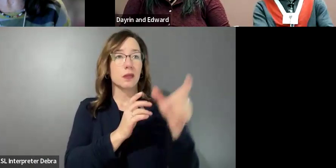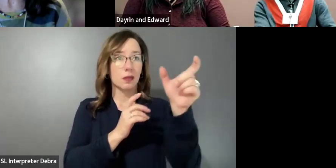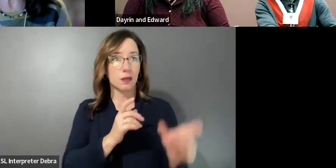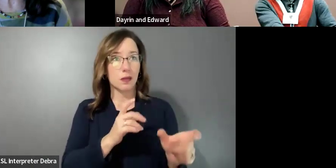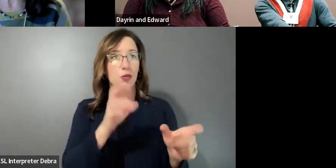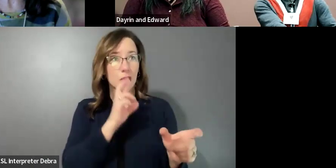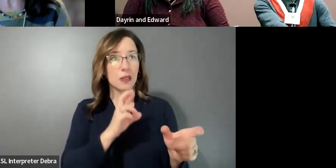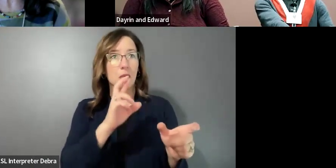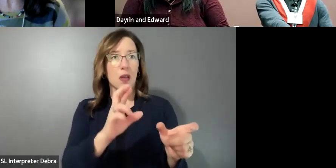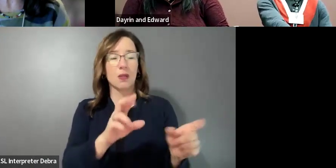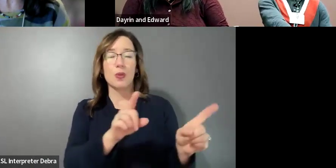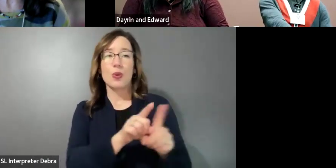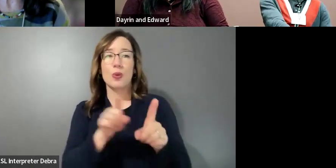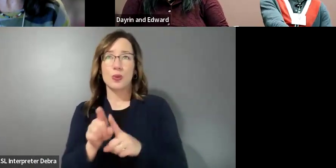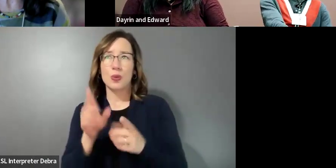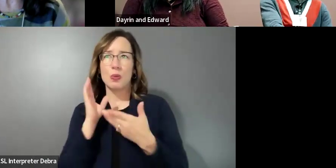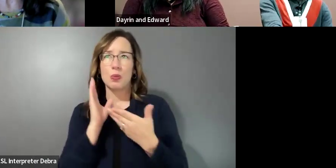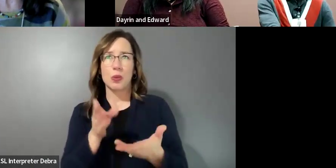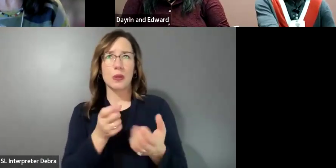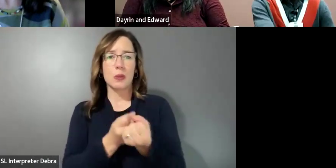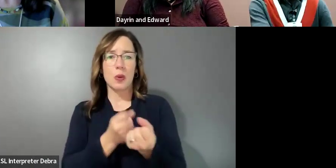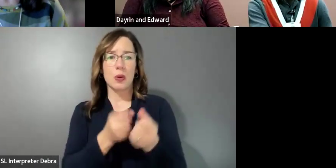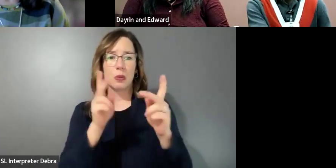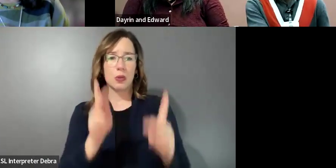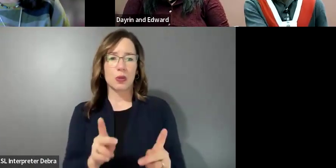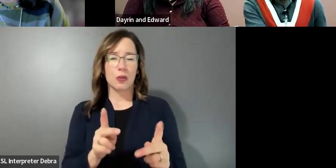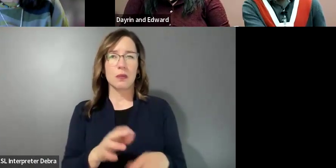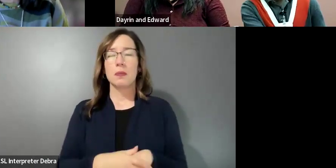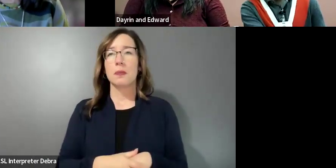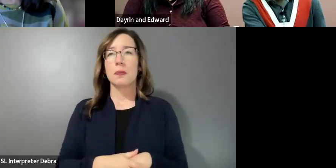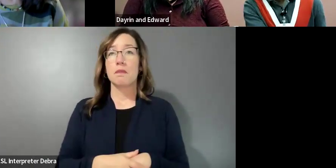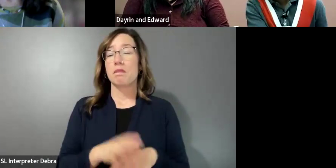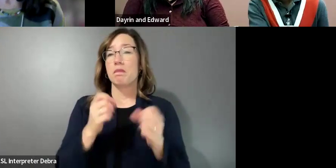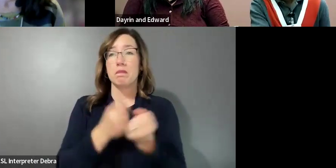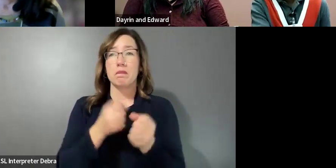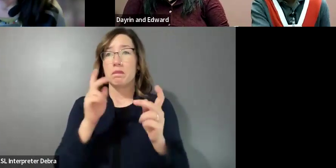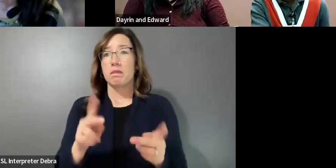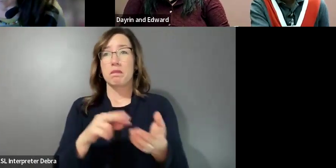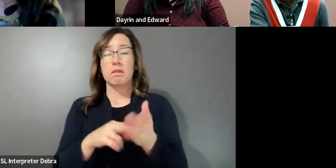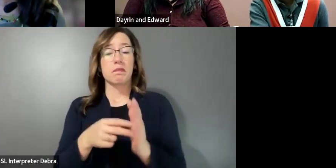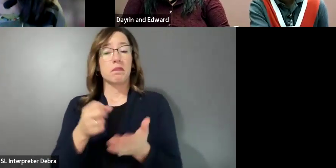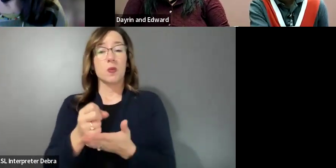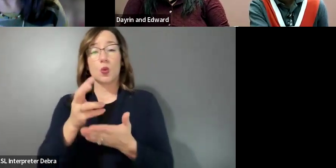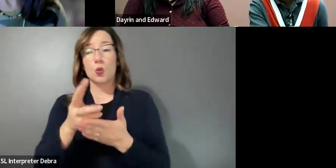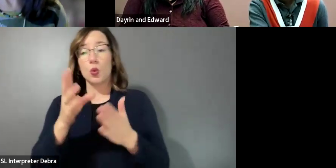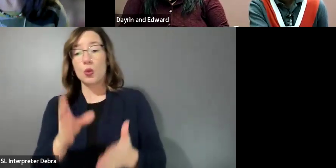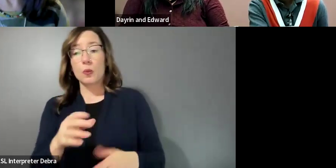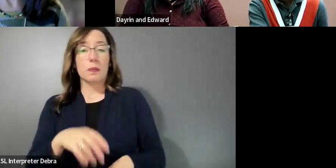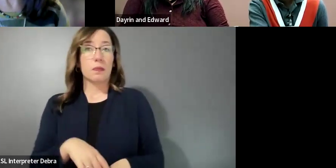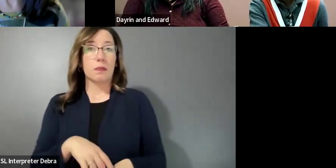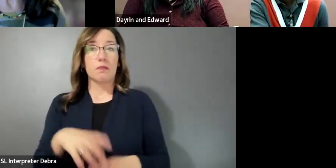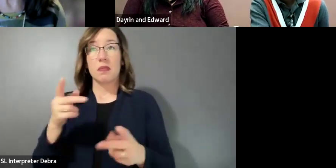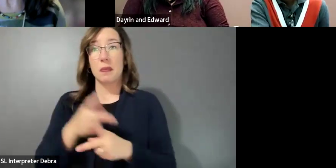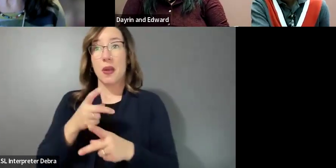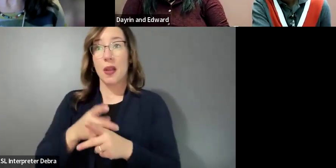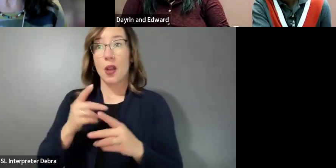with respect, but also bring a support person. A support person could be like a social worker, you a